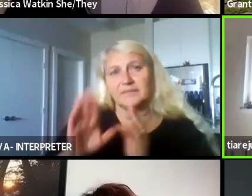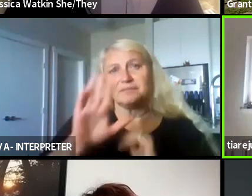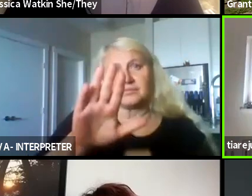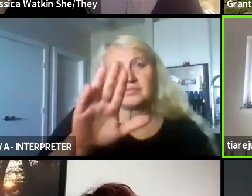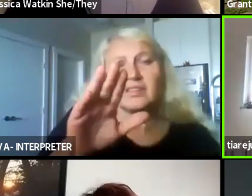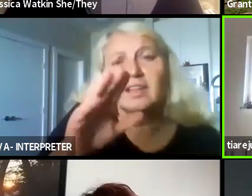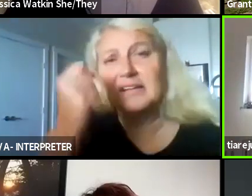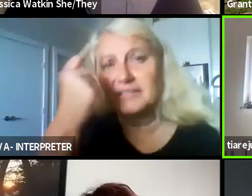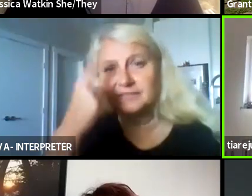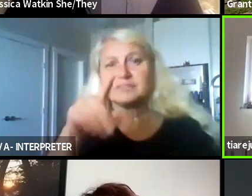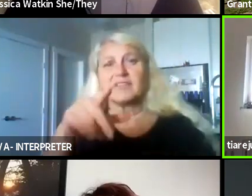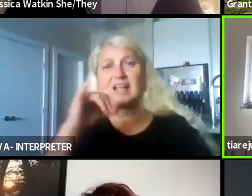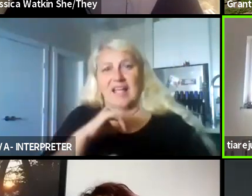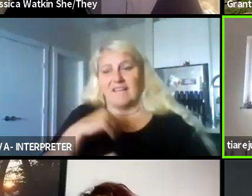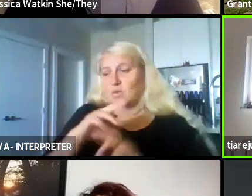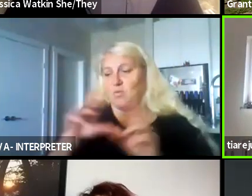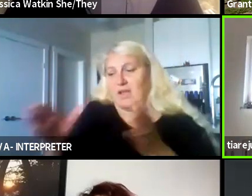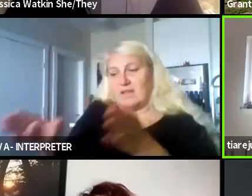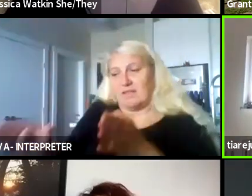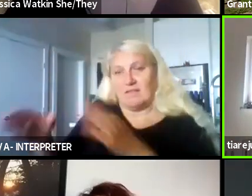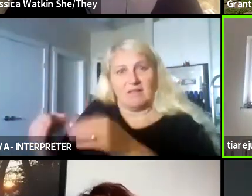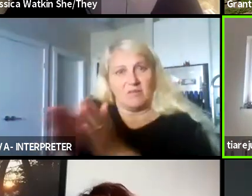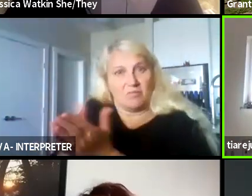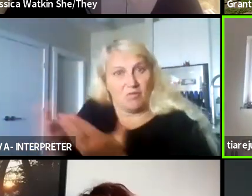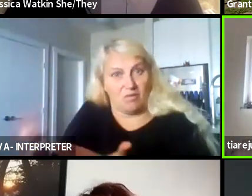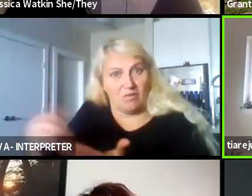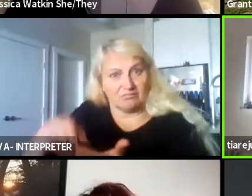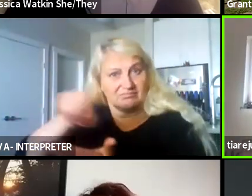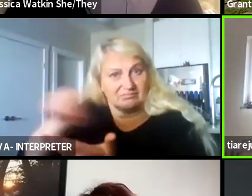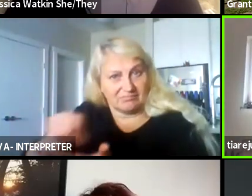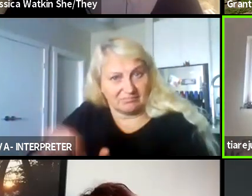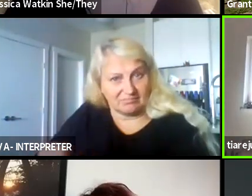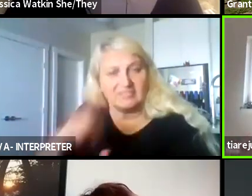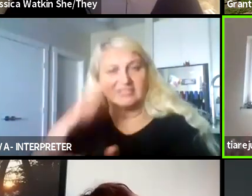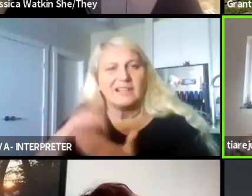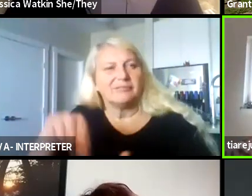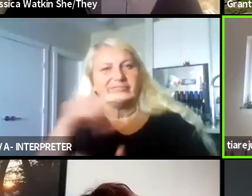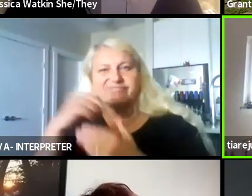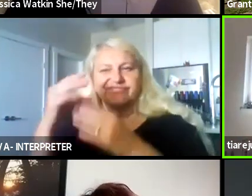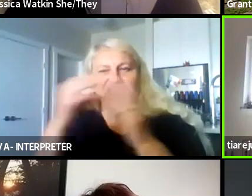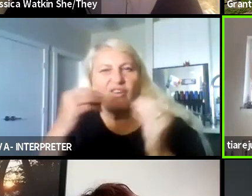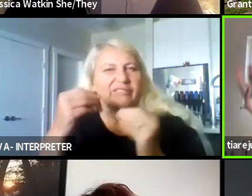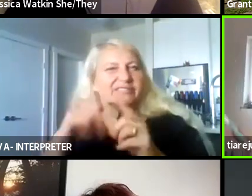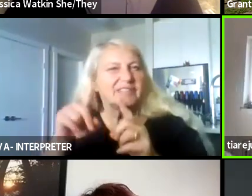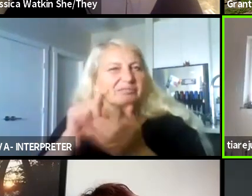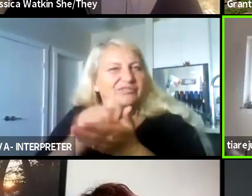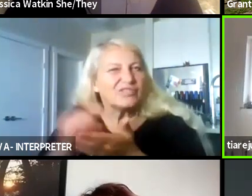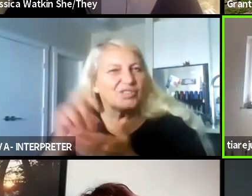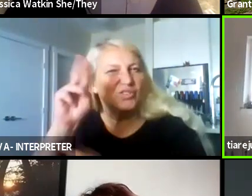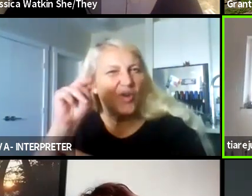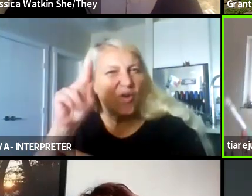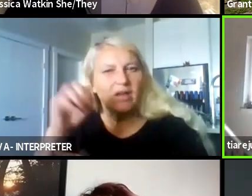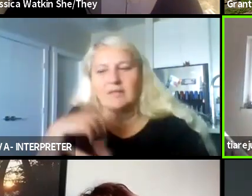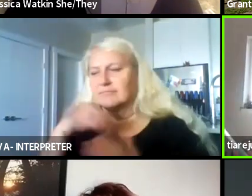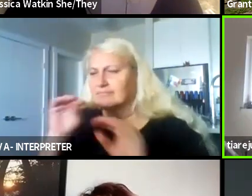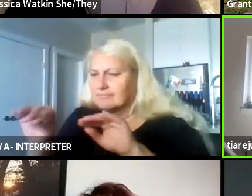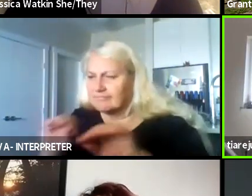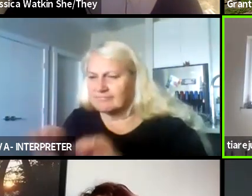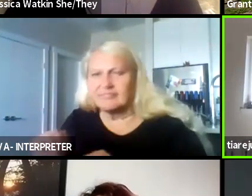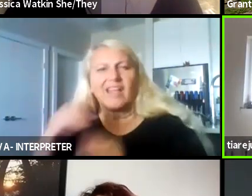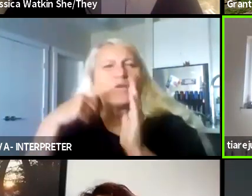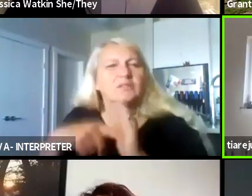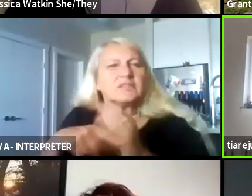notebook beside me and I'm capturing some penciled down notes about some of the like themes that people are